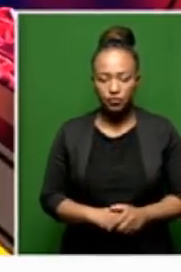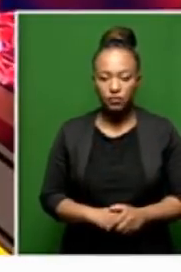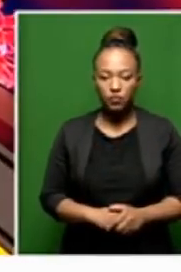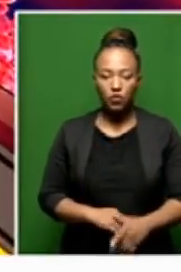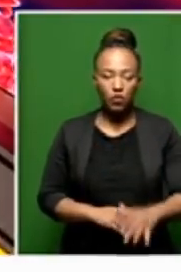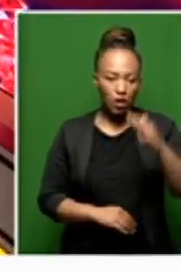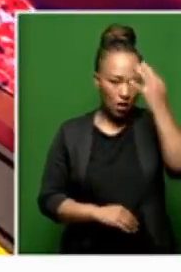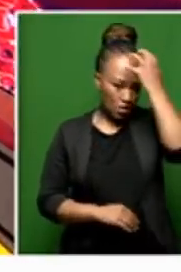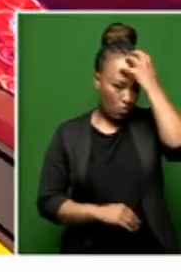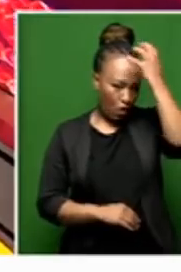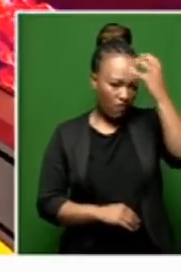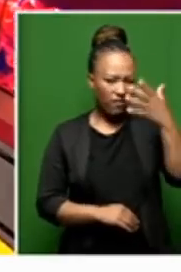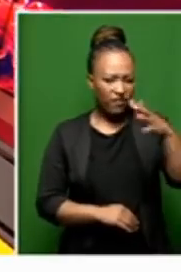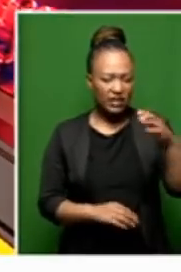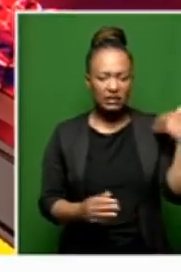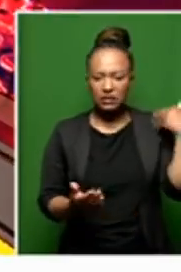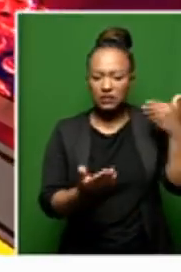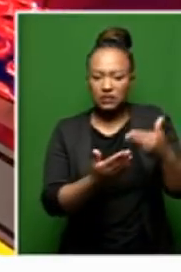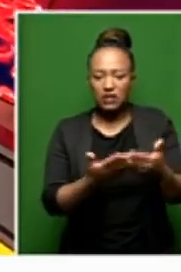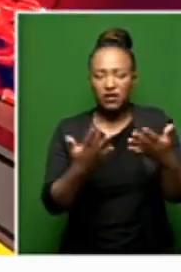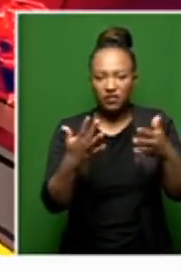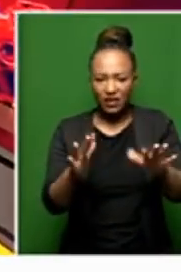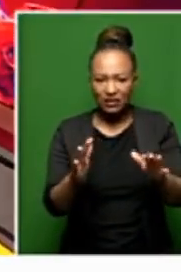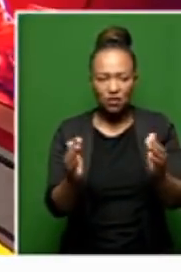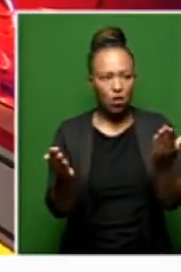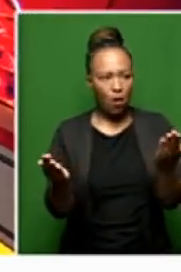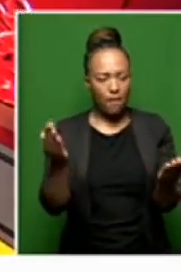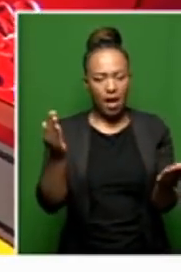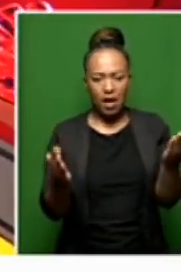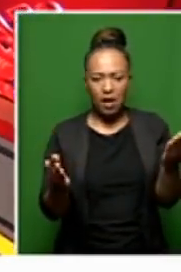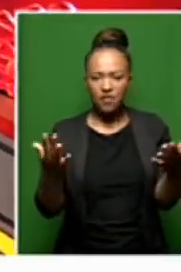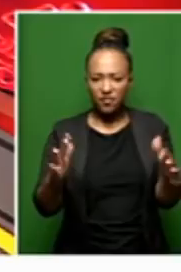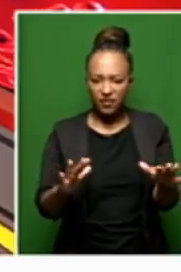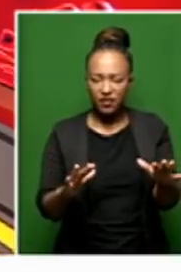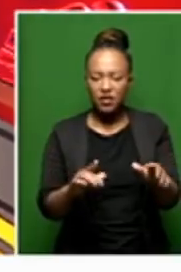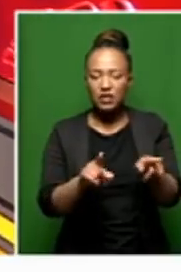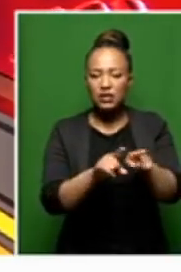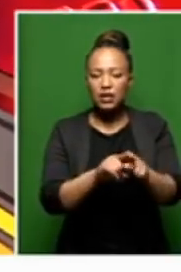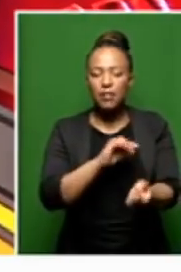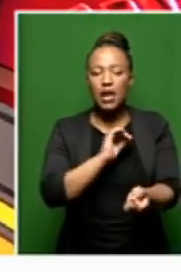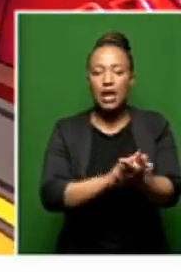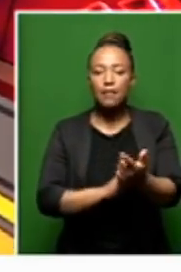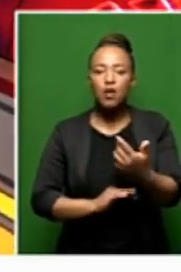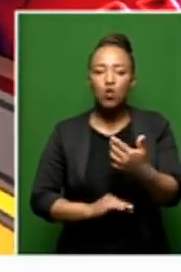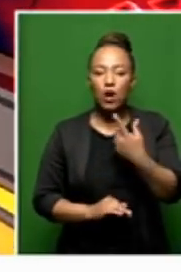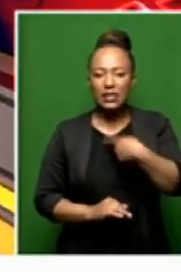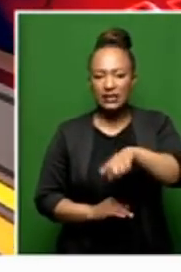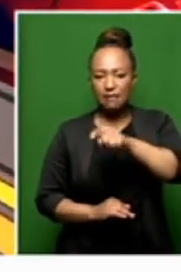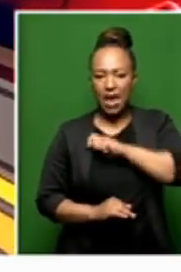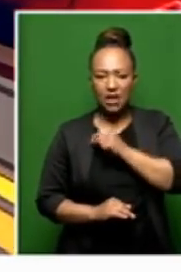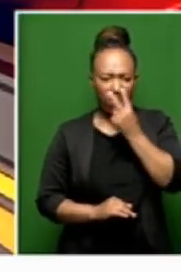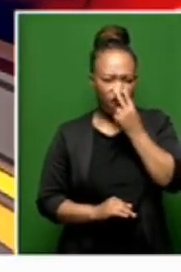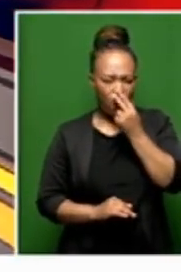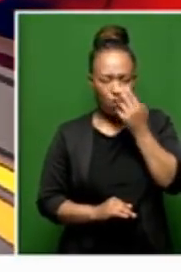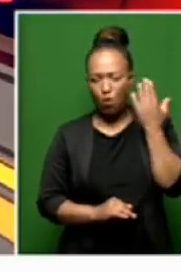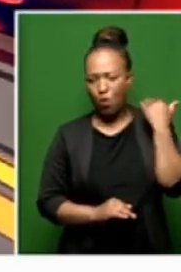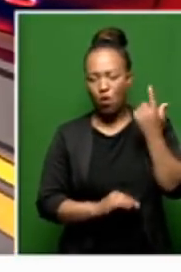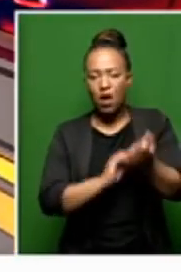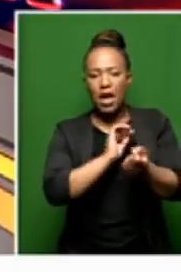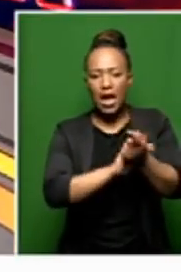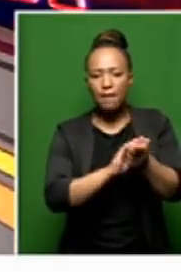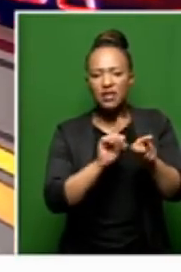have been, of course, talks and comparisons about what happened with the Spanish flu and how that ultimately died